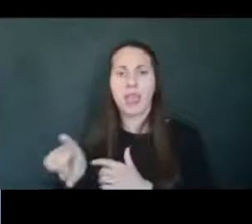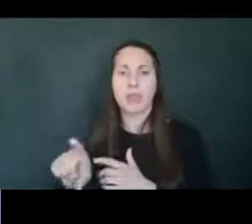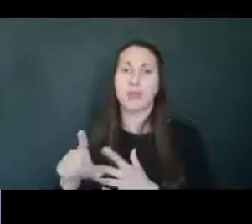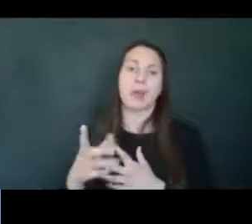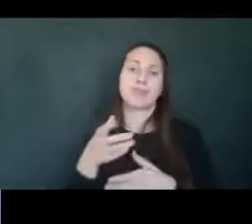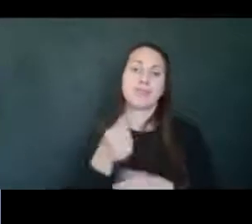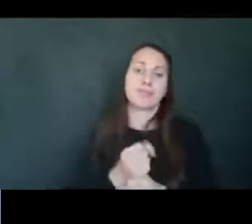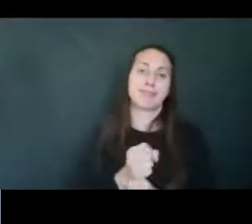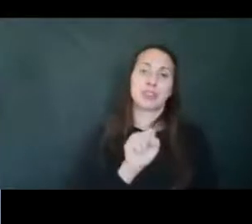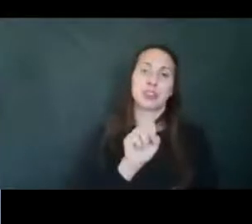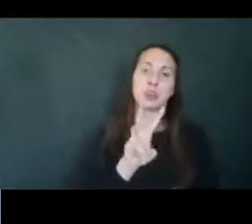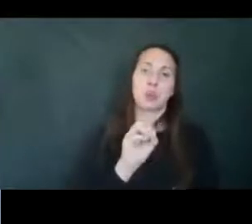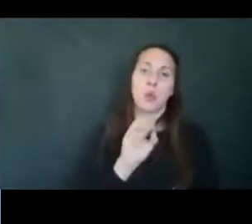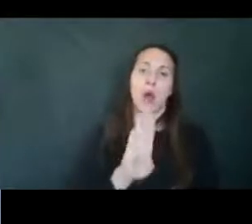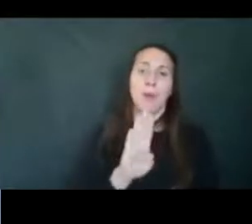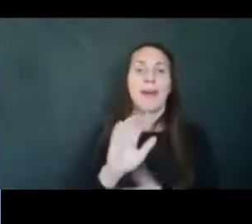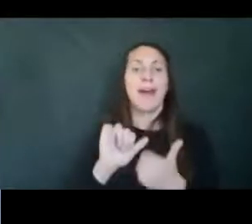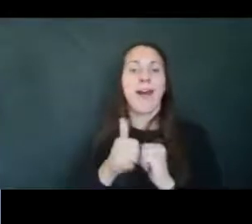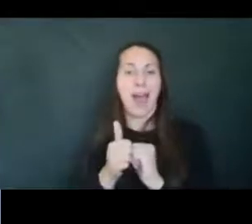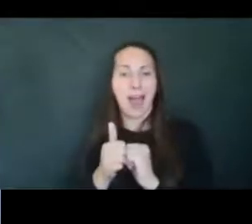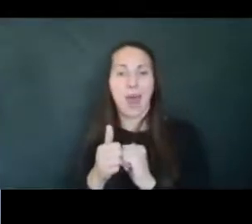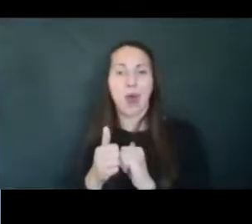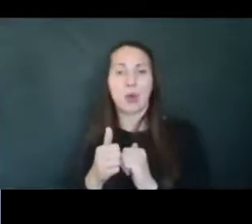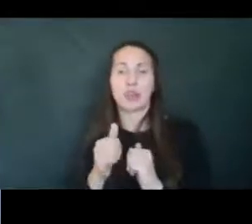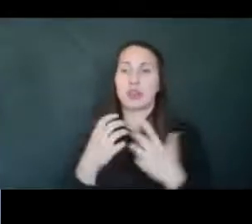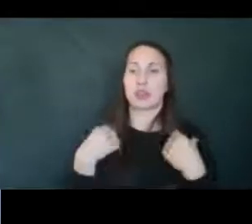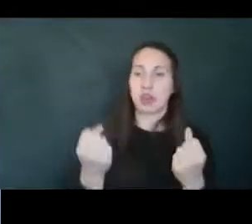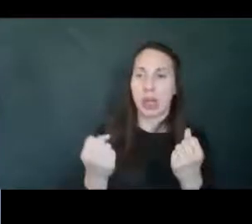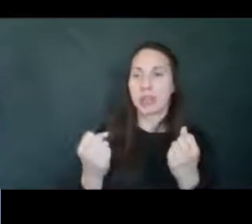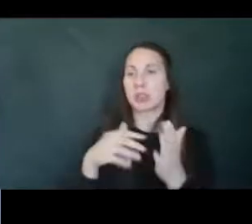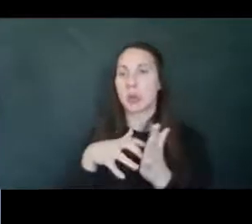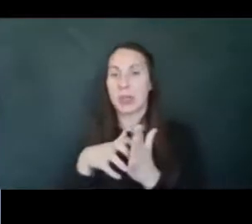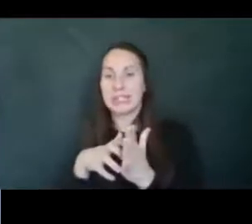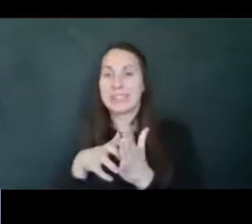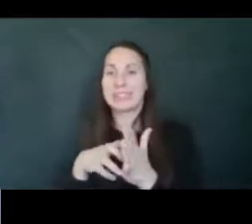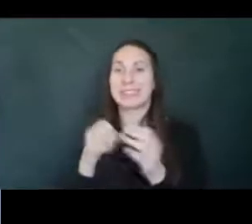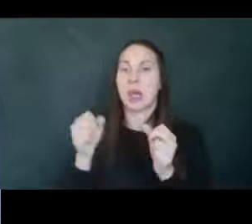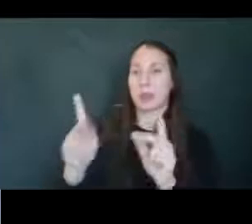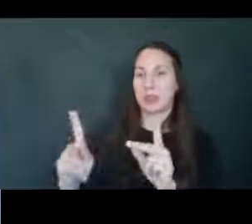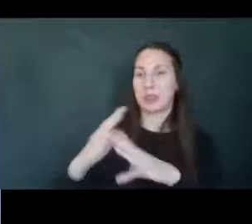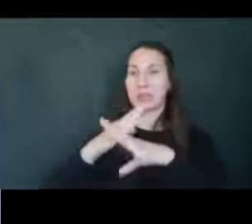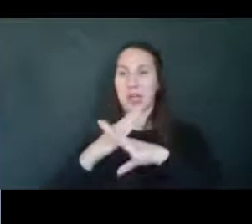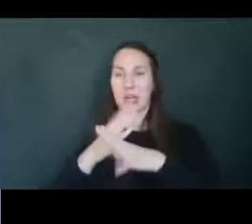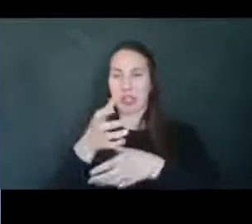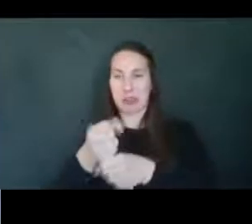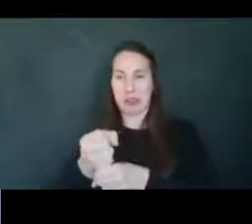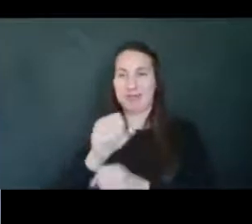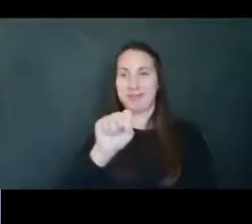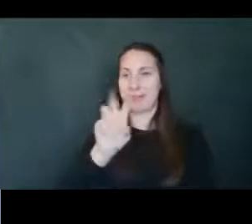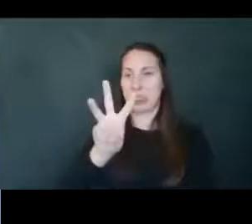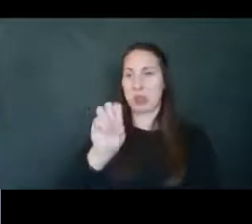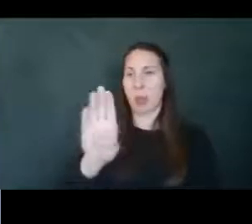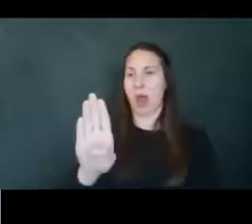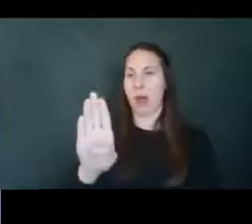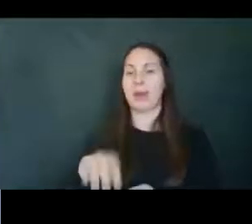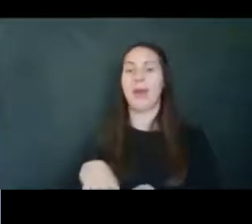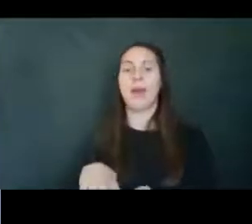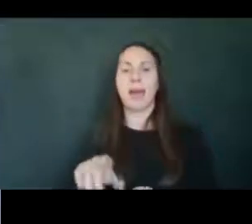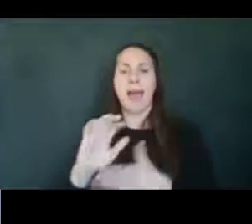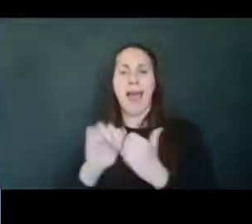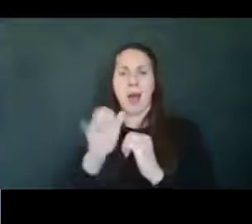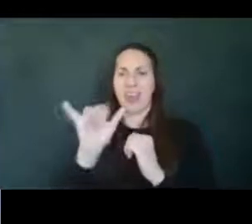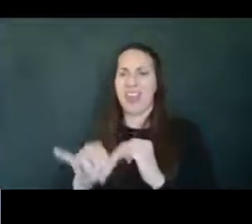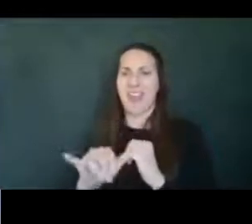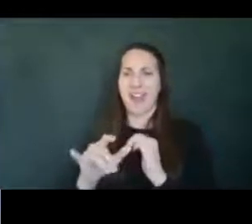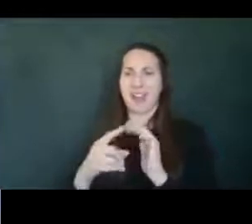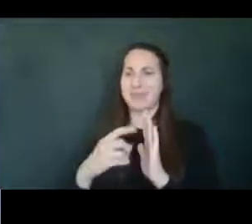This was an enormously helpful tool in the beginning, because it really helped identify priorities. And it was